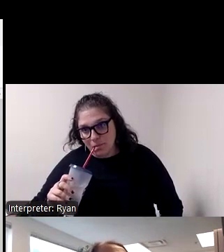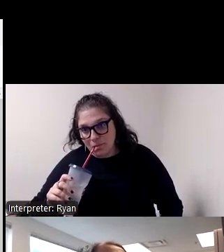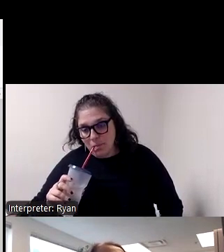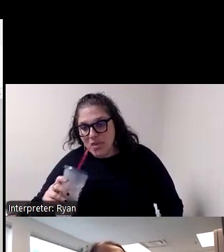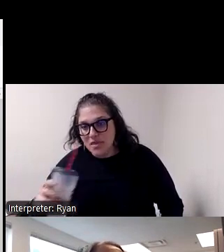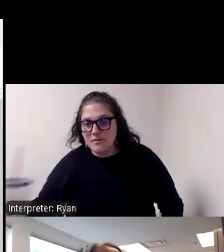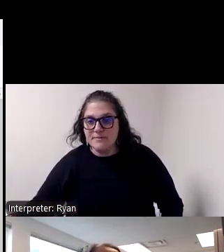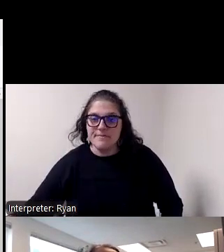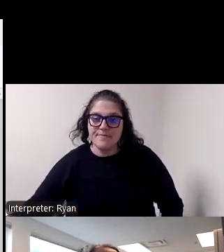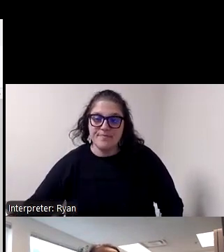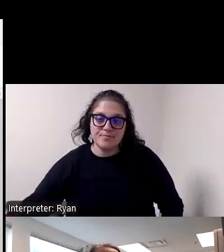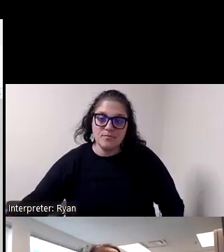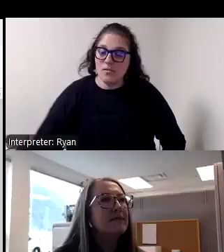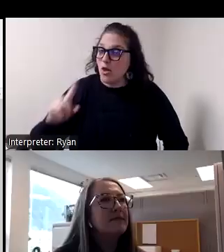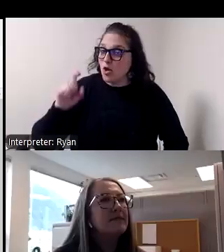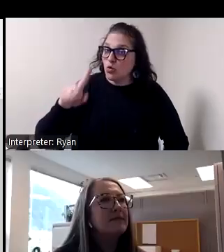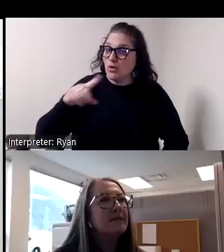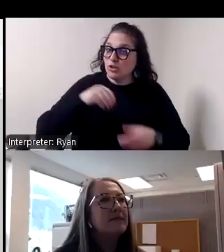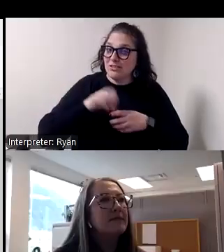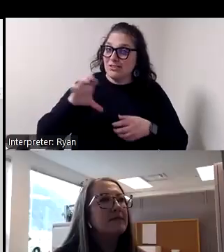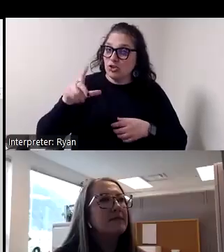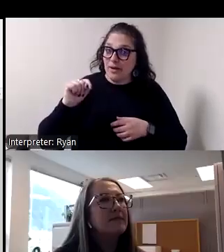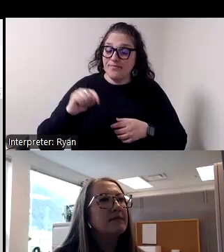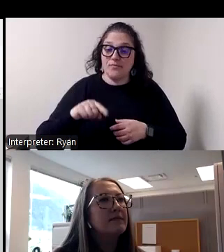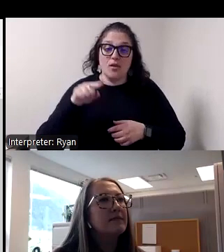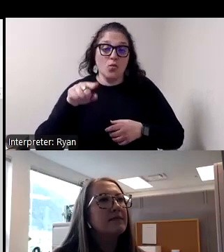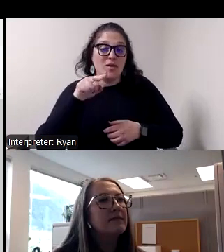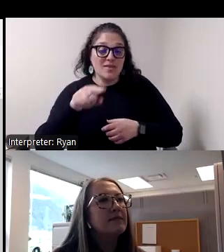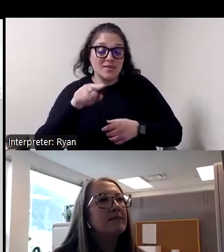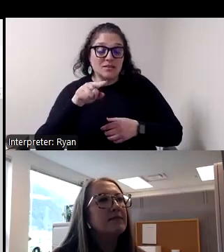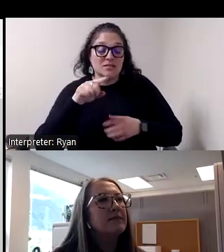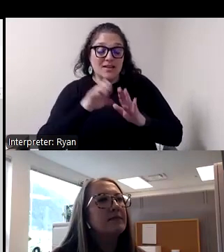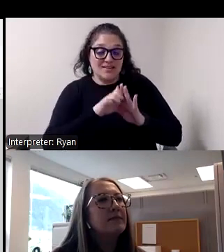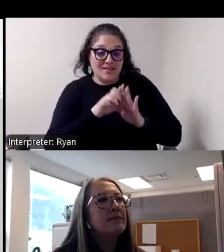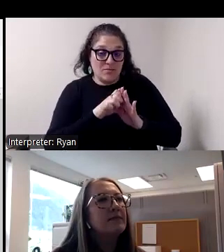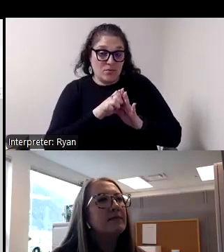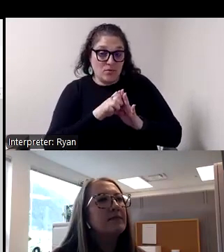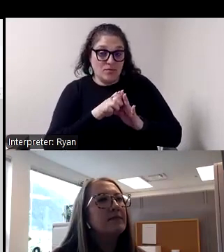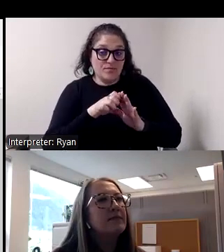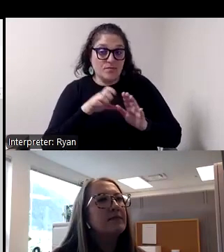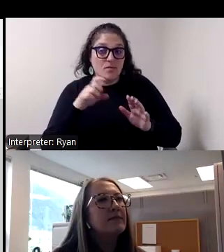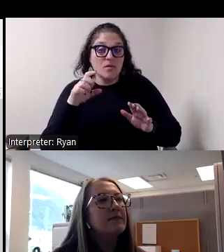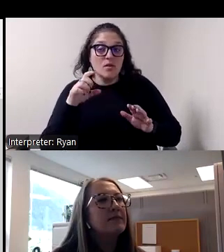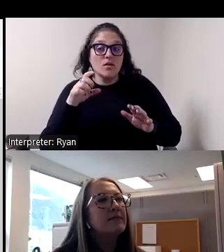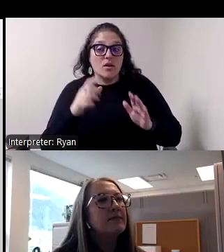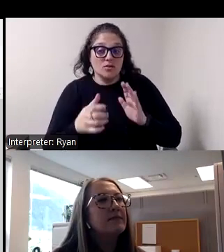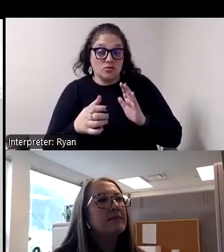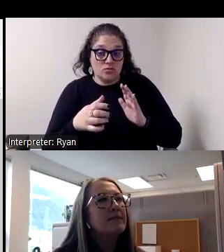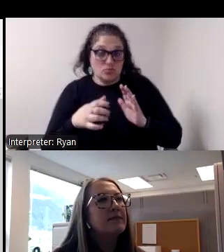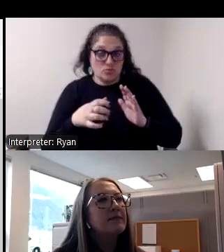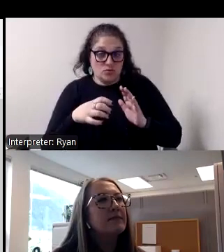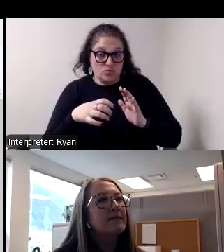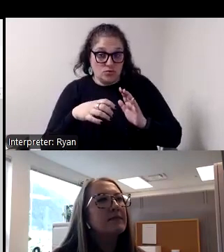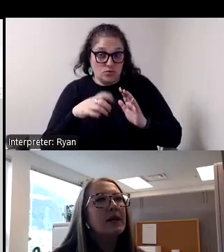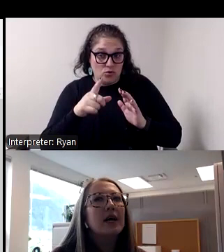With this example, you attached a leave slip. Do you still need to add a paper copy of timesheet?